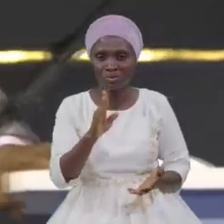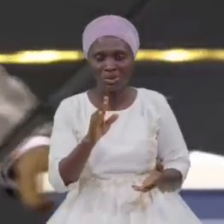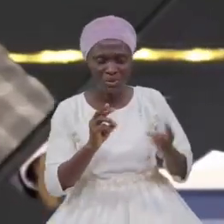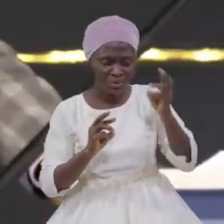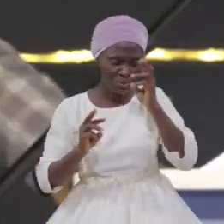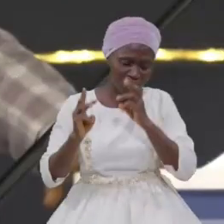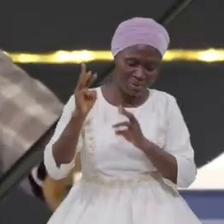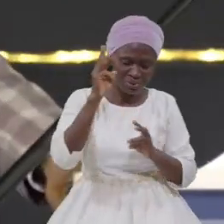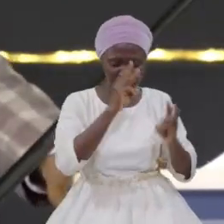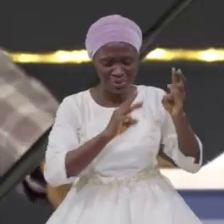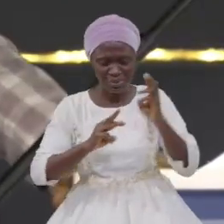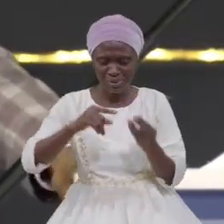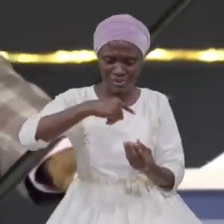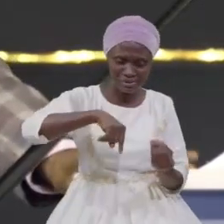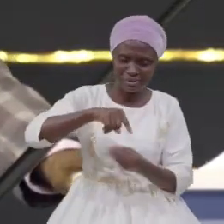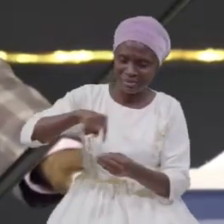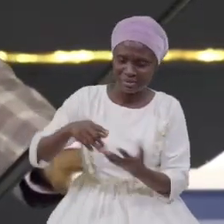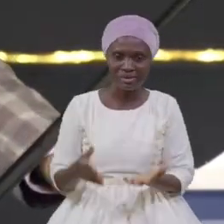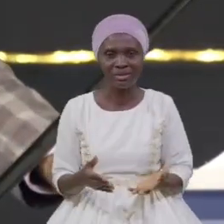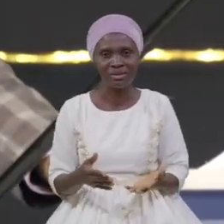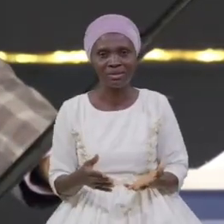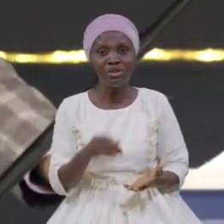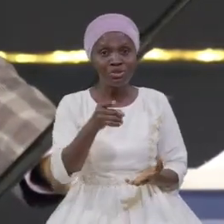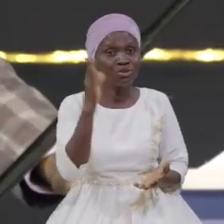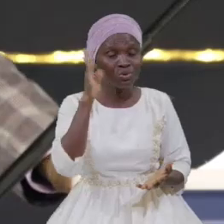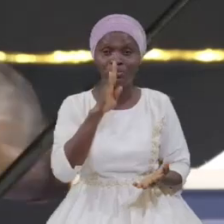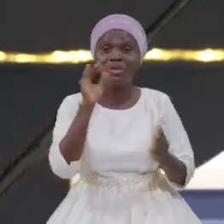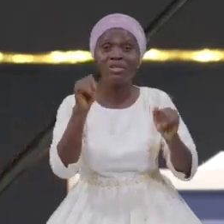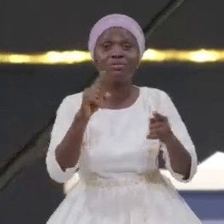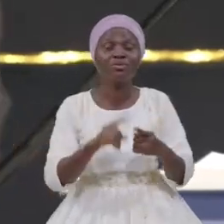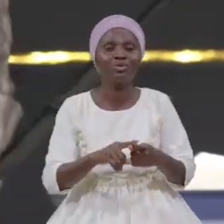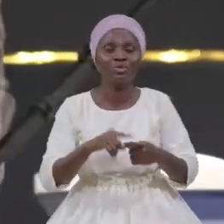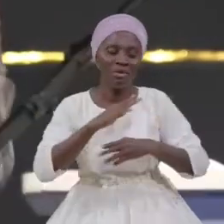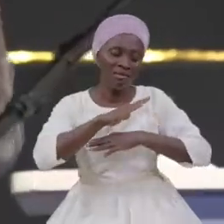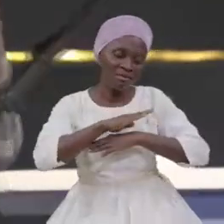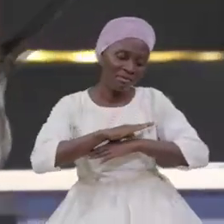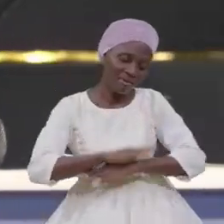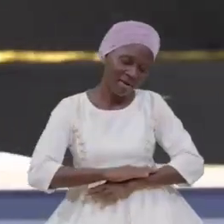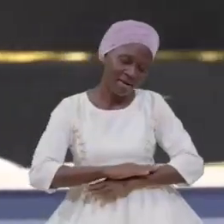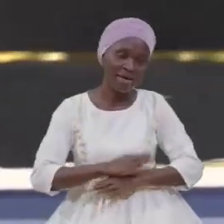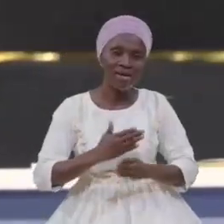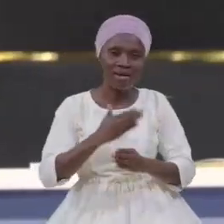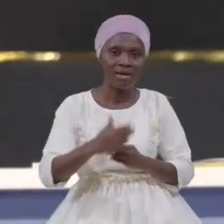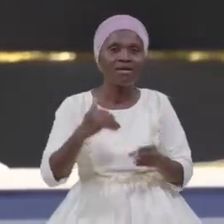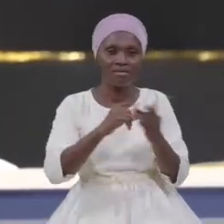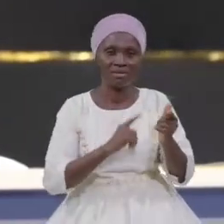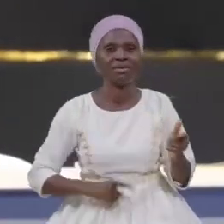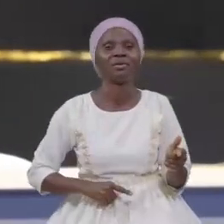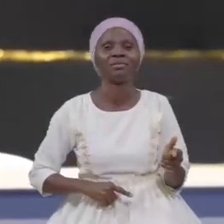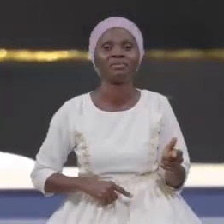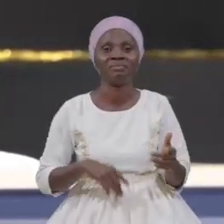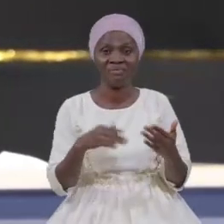worry. You rest totally on the Lord now. The peace of God, that's what